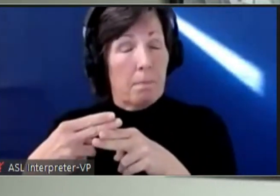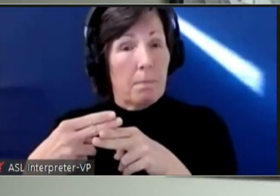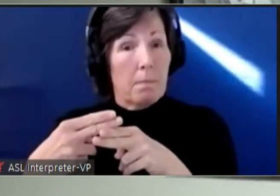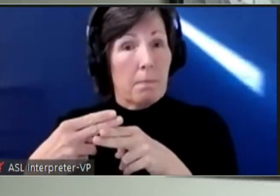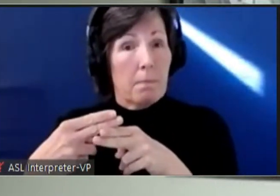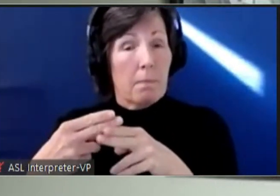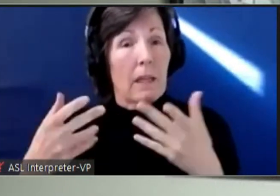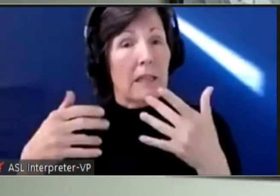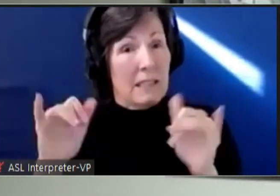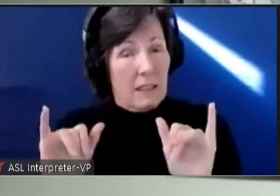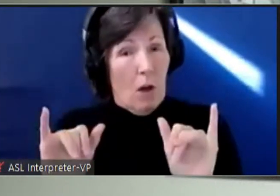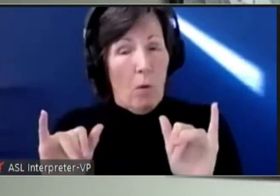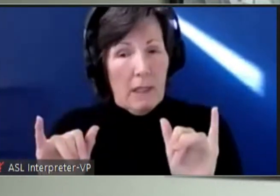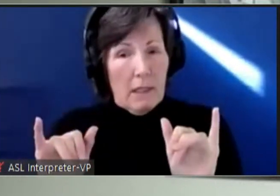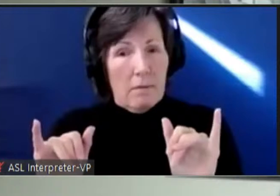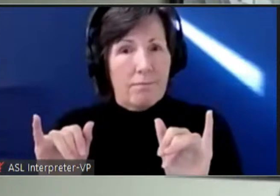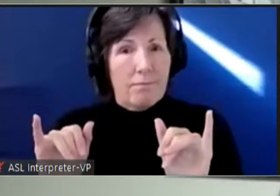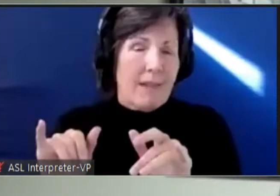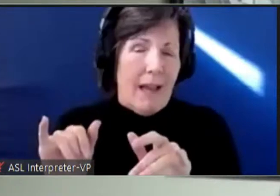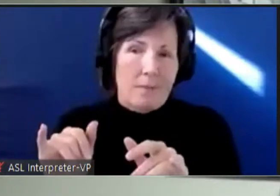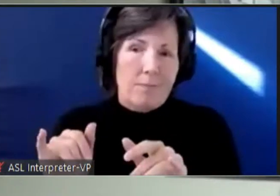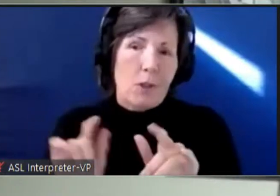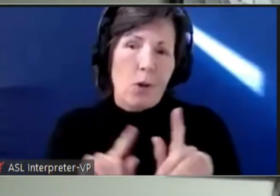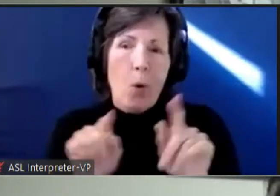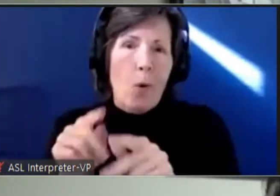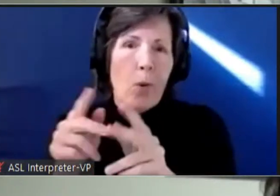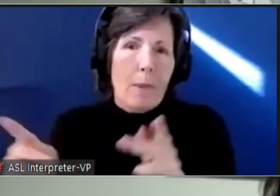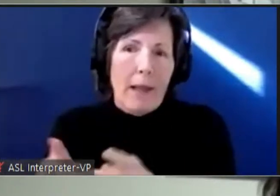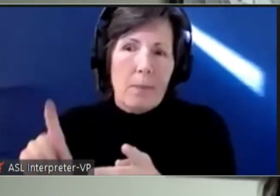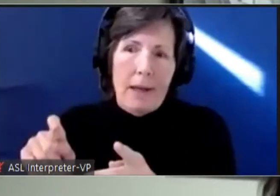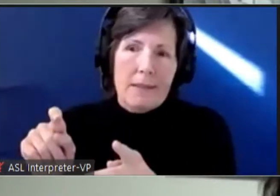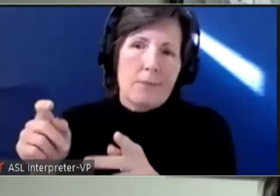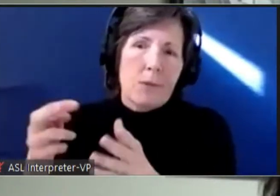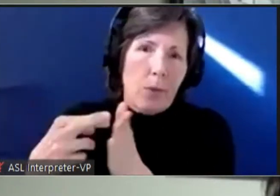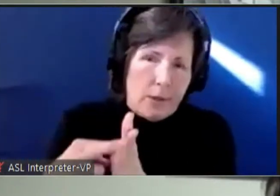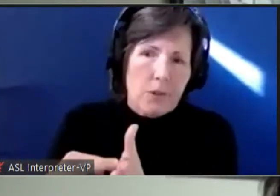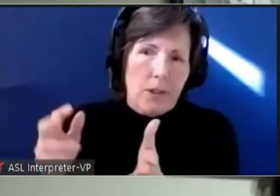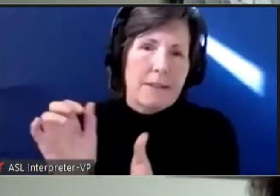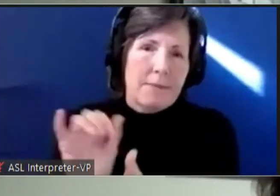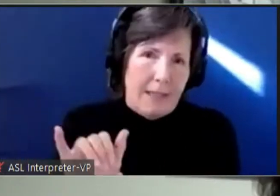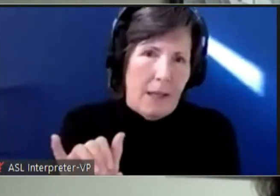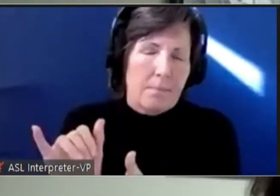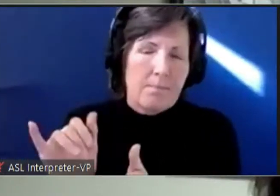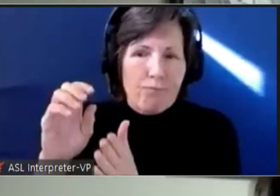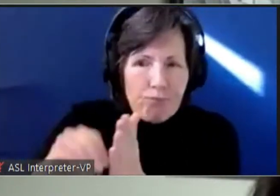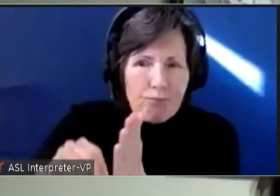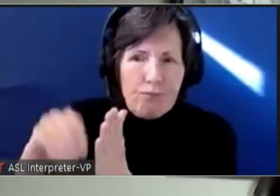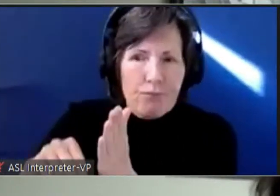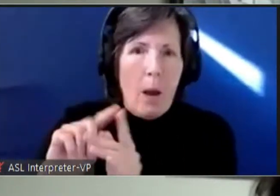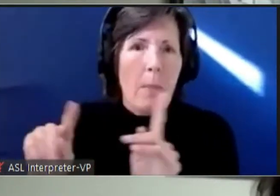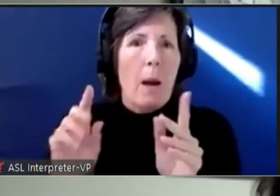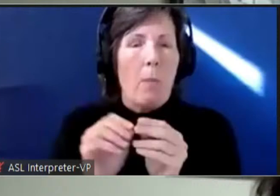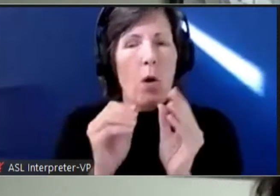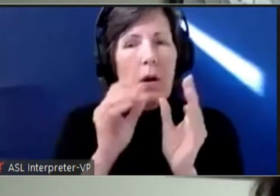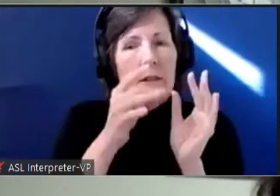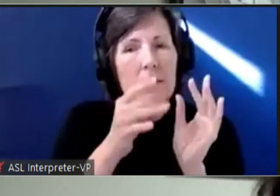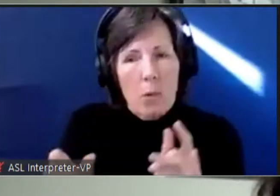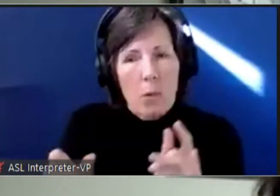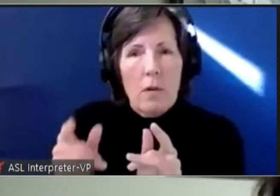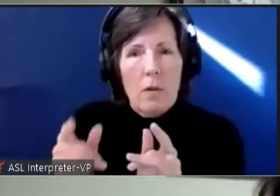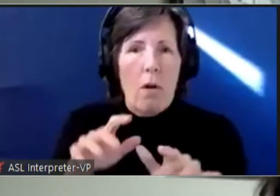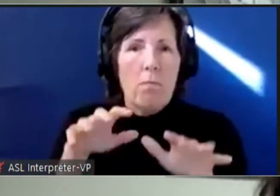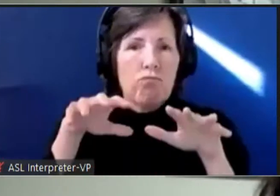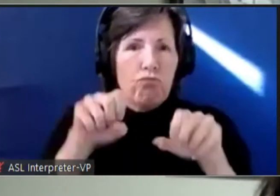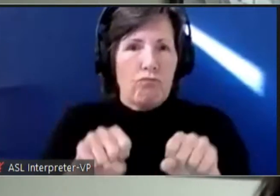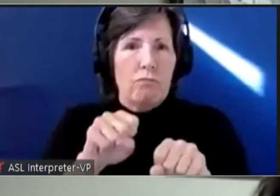There'll still be some on-site registration that's necessary, but it will be much smoother to get in that way.